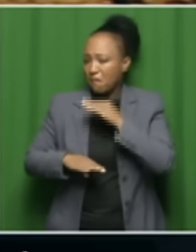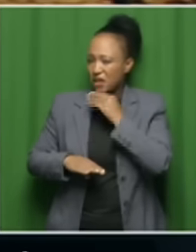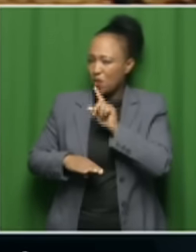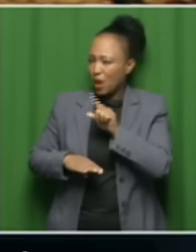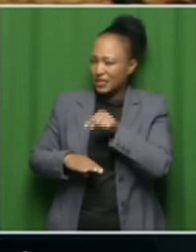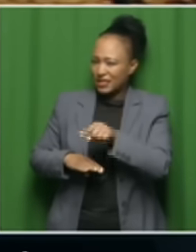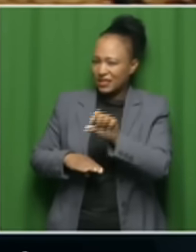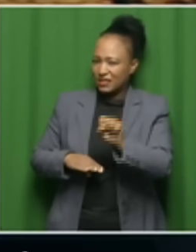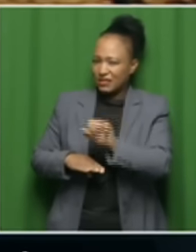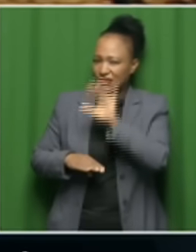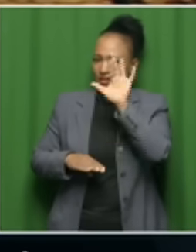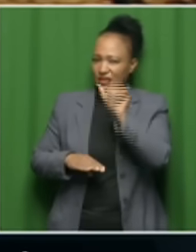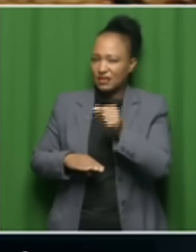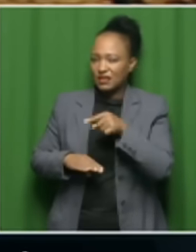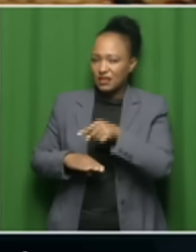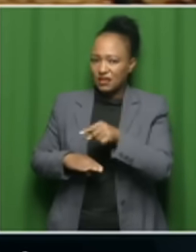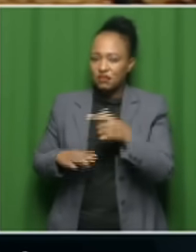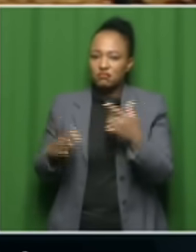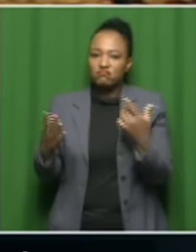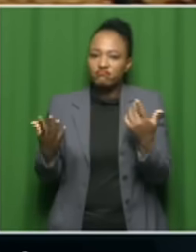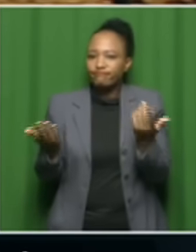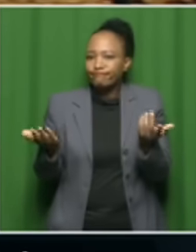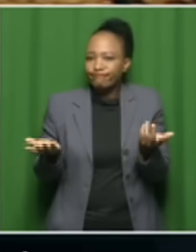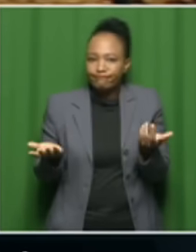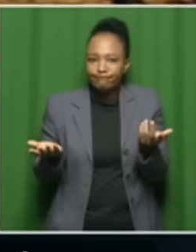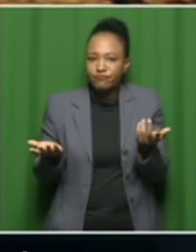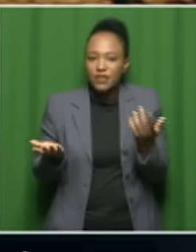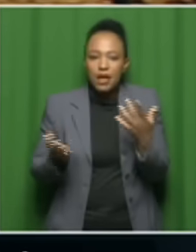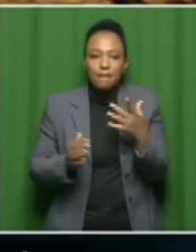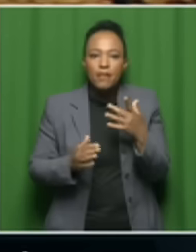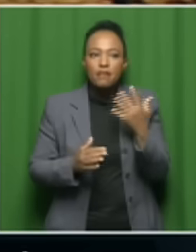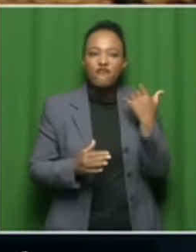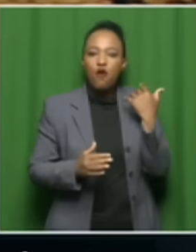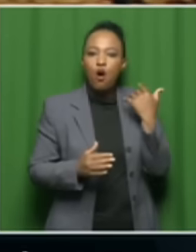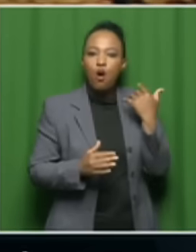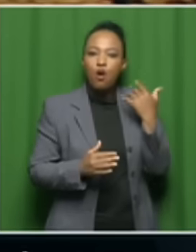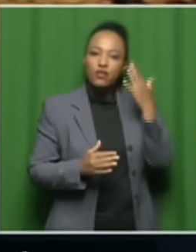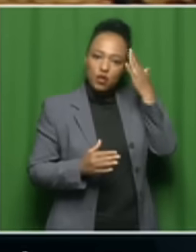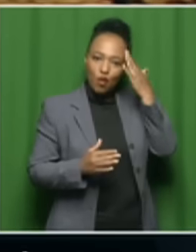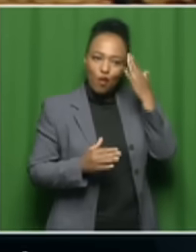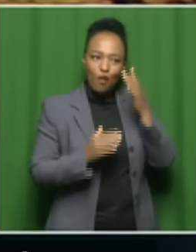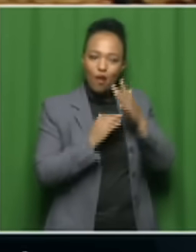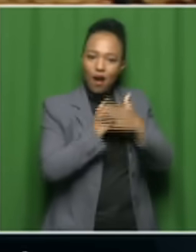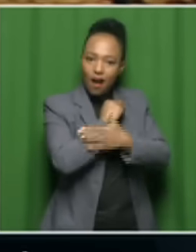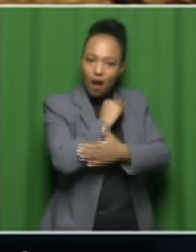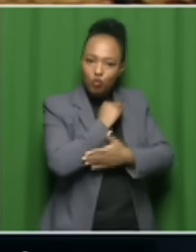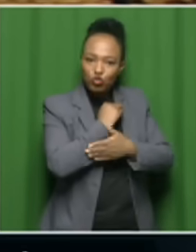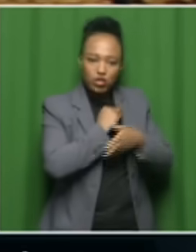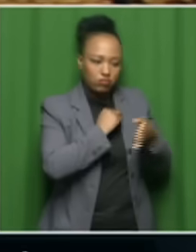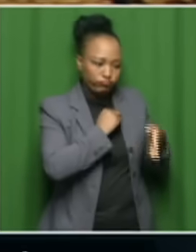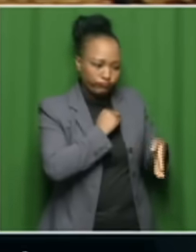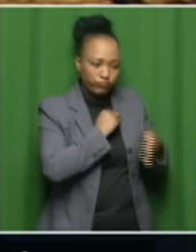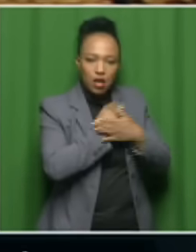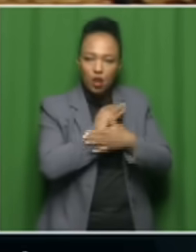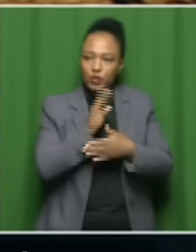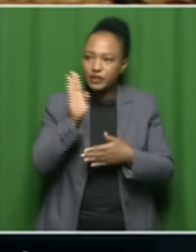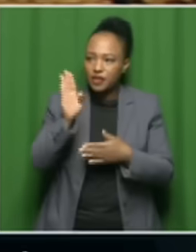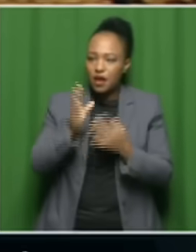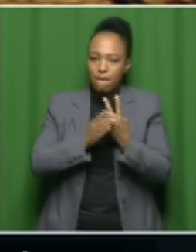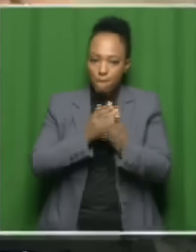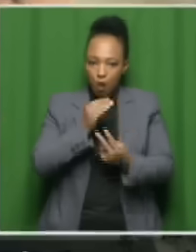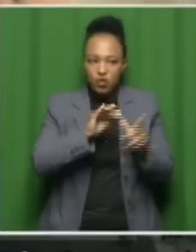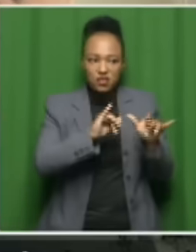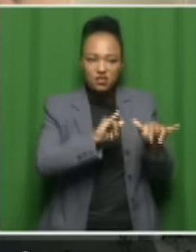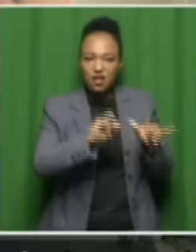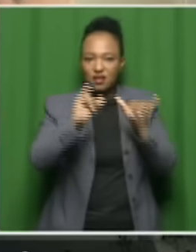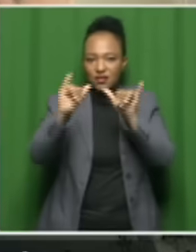of South Africans who involuntarily lost their dual citizenship, we're joined by Craig Smith, immigration lawyer at Craig Smith